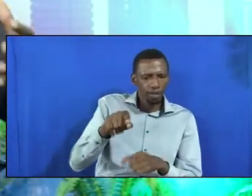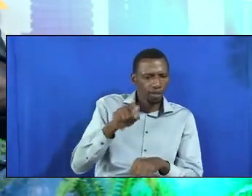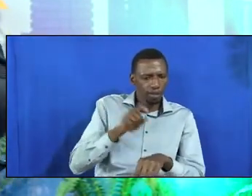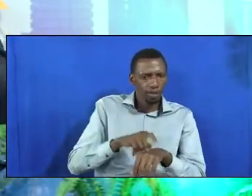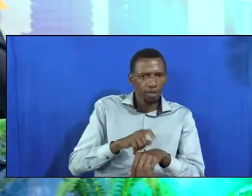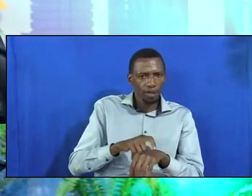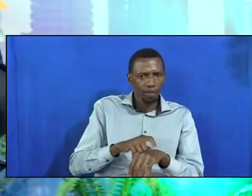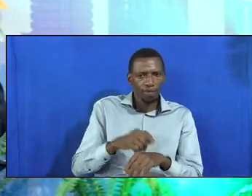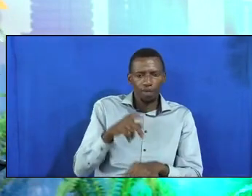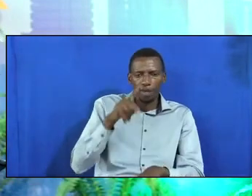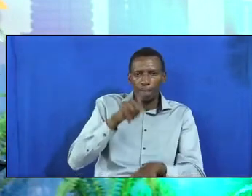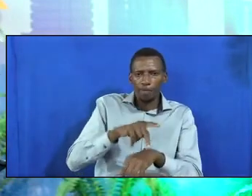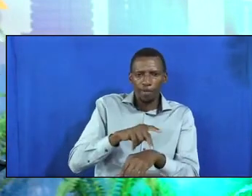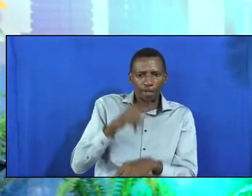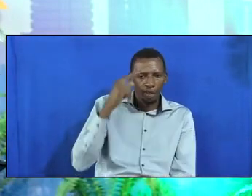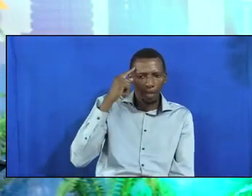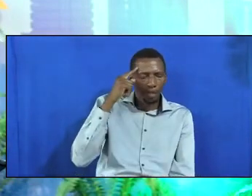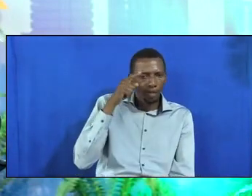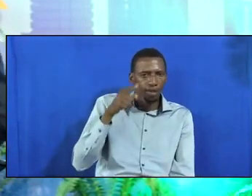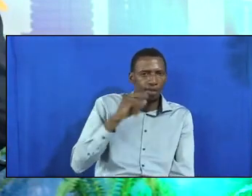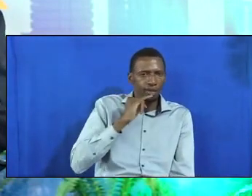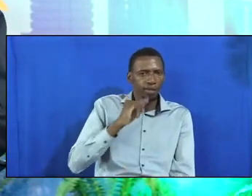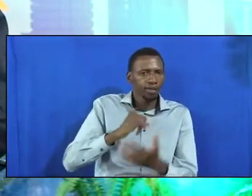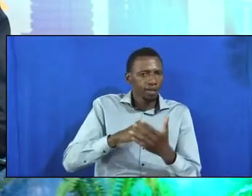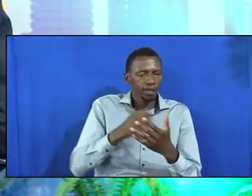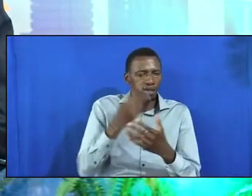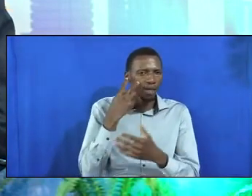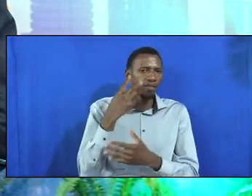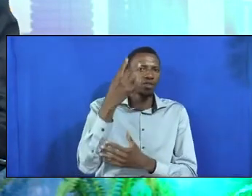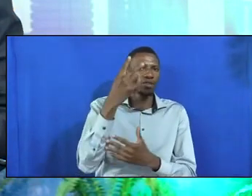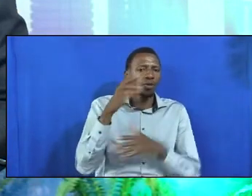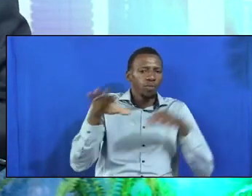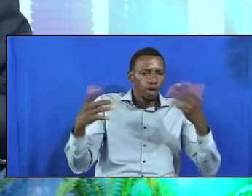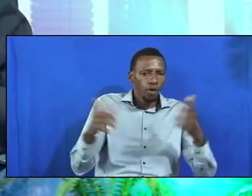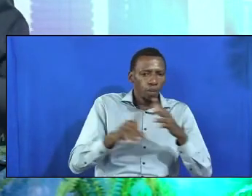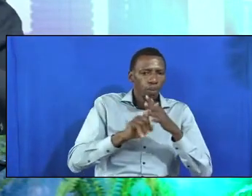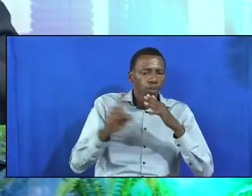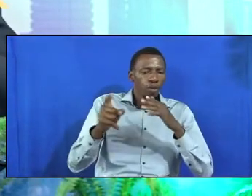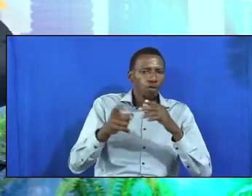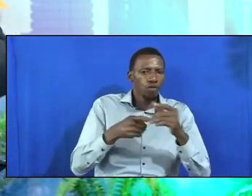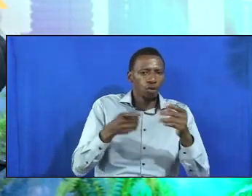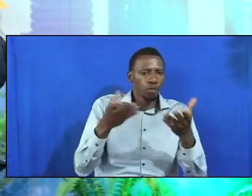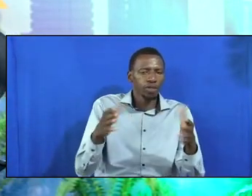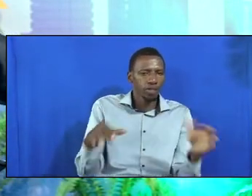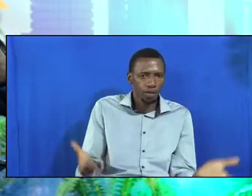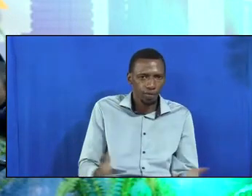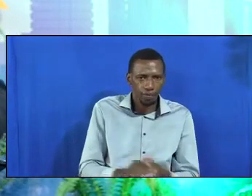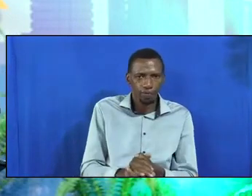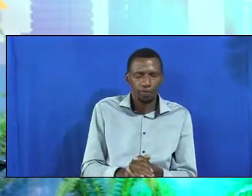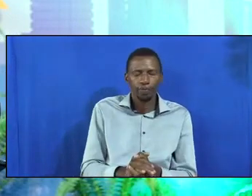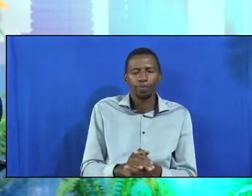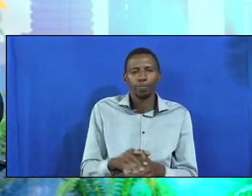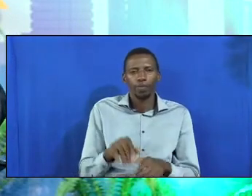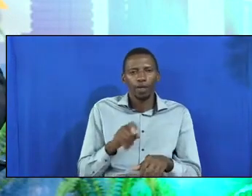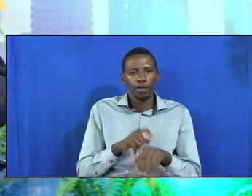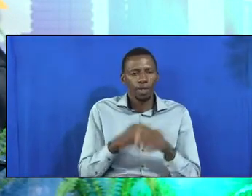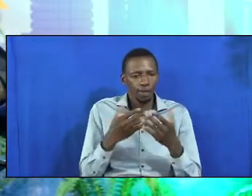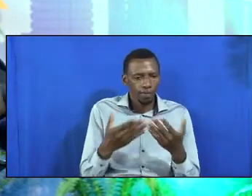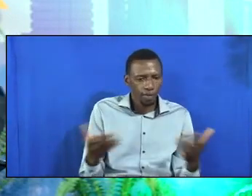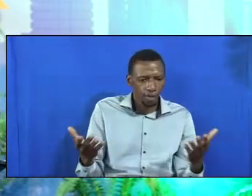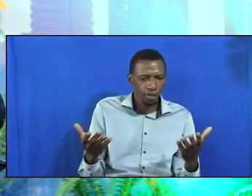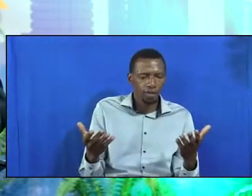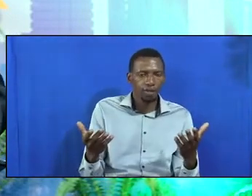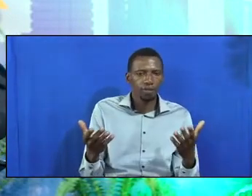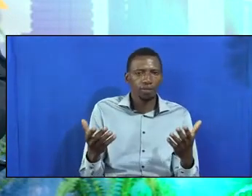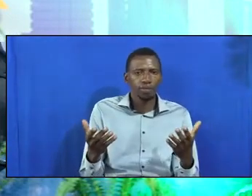ever escape from such a prison? So when this had dawned on him, he went to the house of Mary, the mother